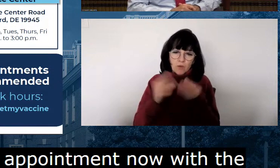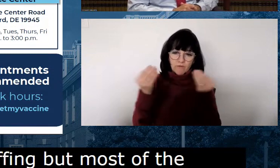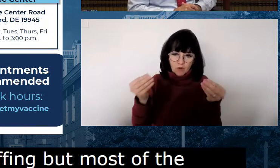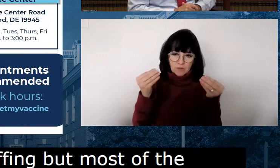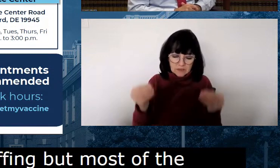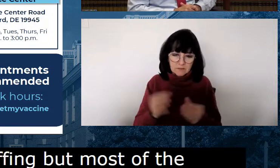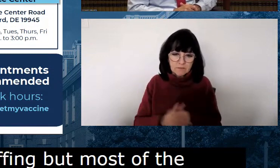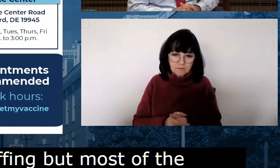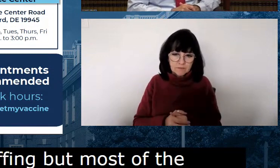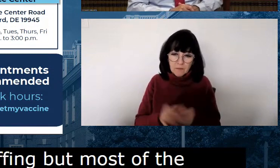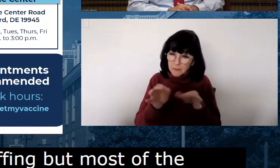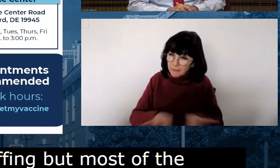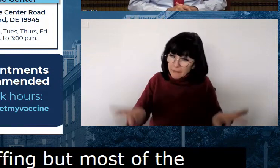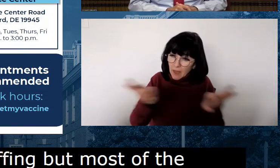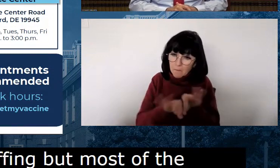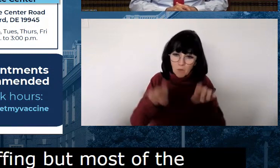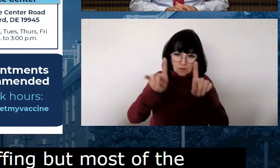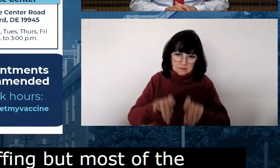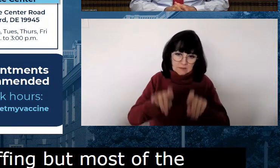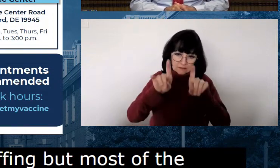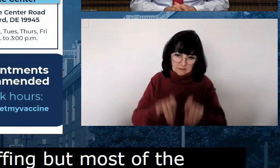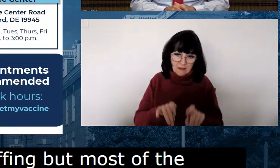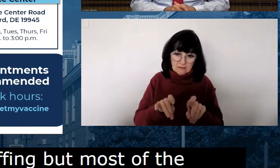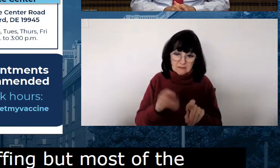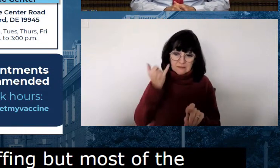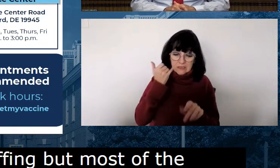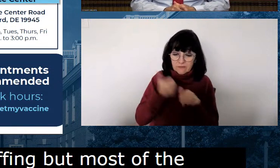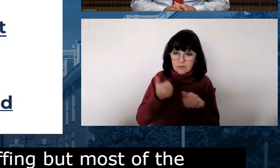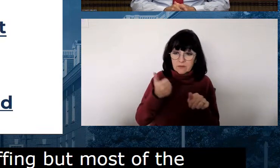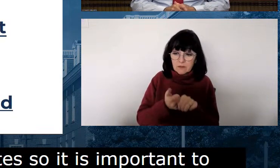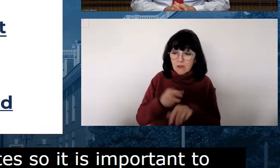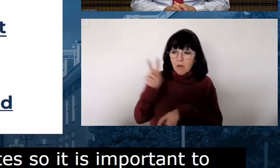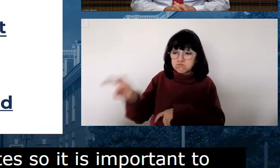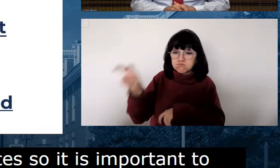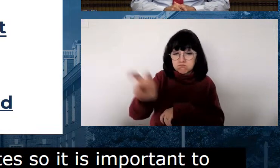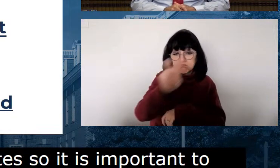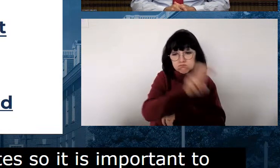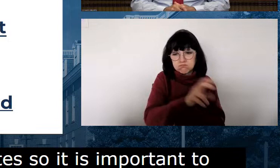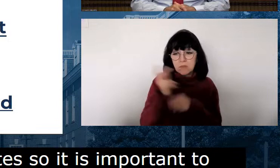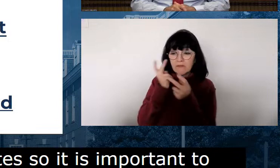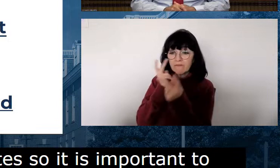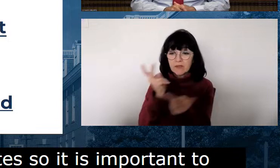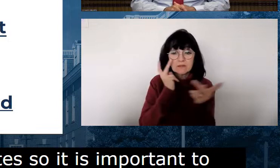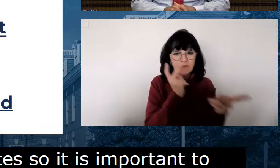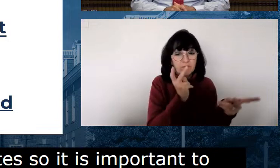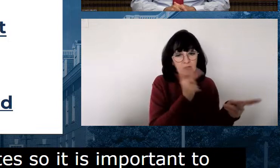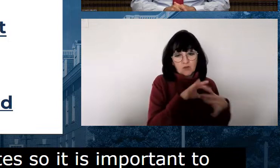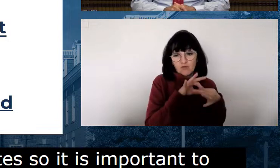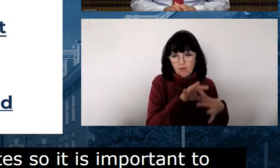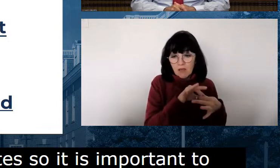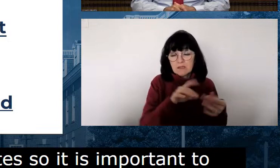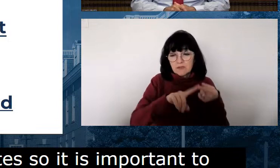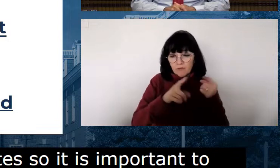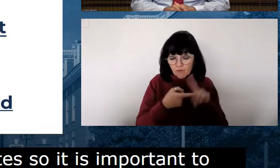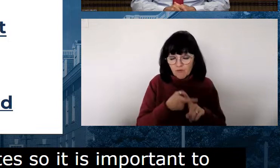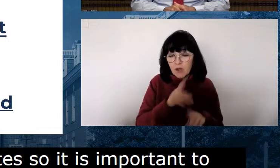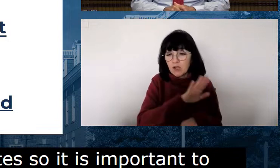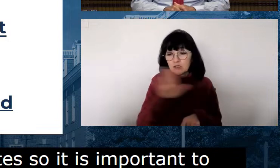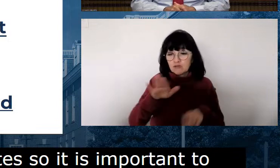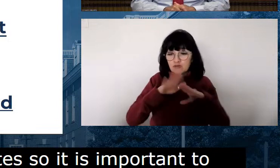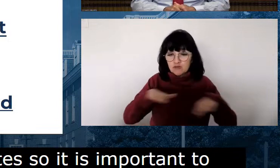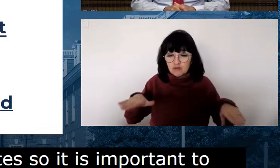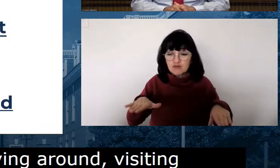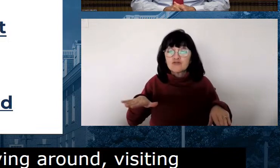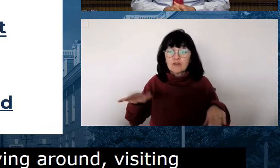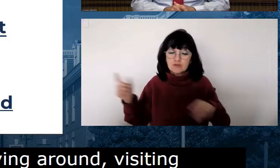important to get tested, particularly if you're moving around, visiting relatives and friends, your children coming home from